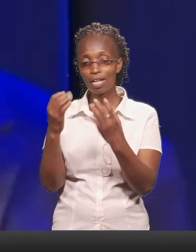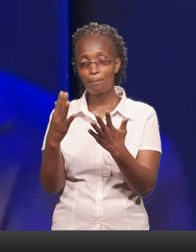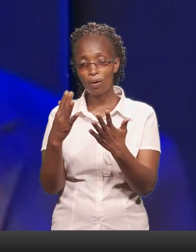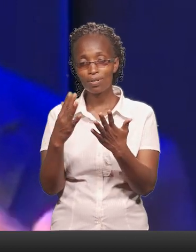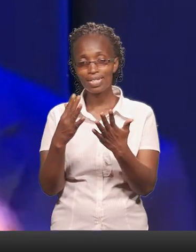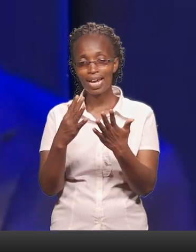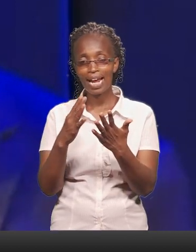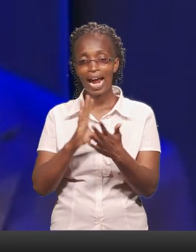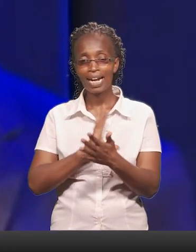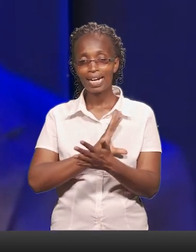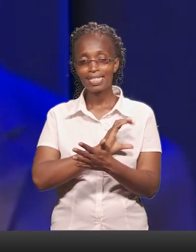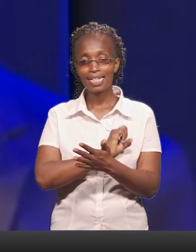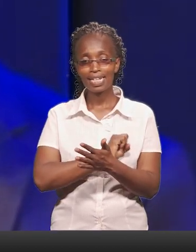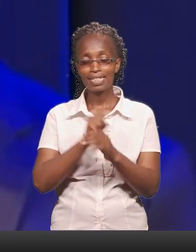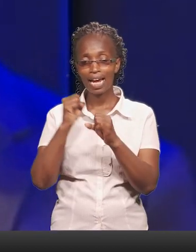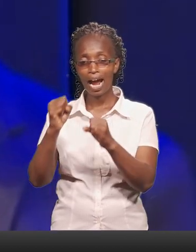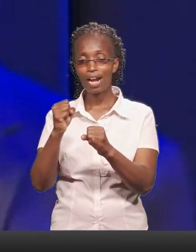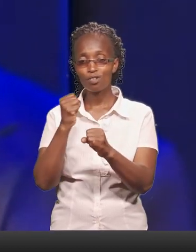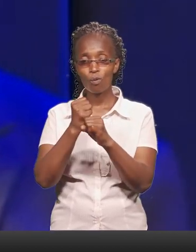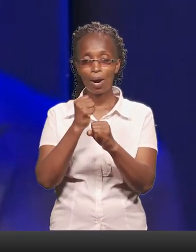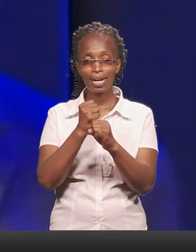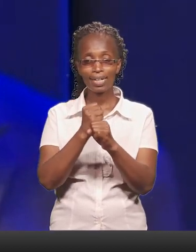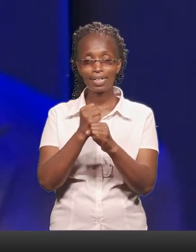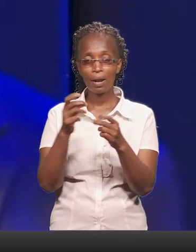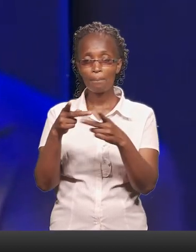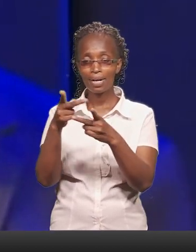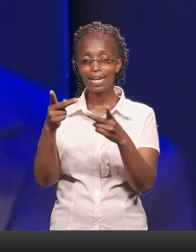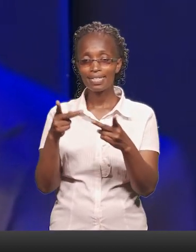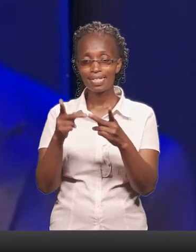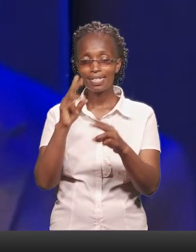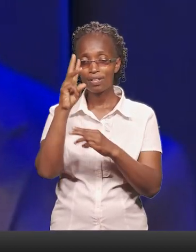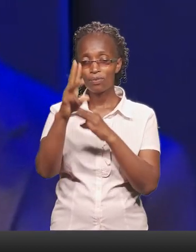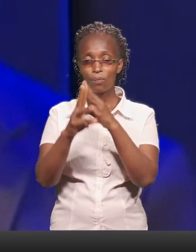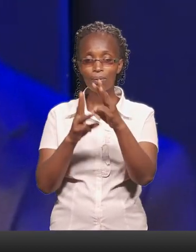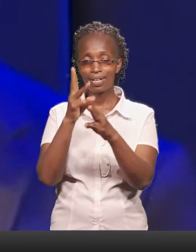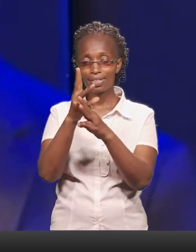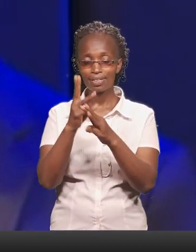resilient, scrappy, hardworking places in the world.